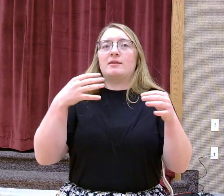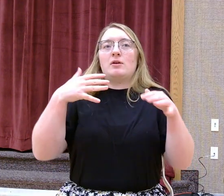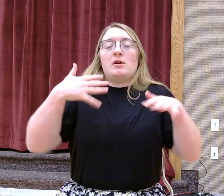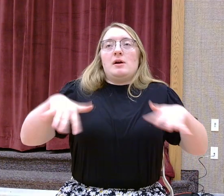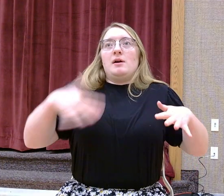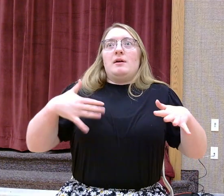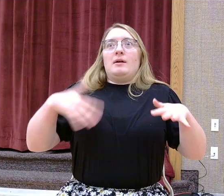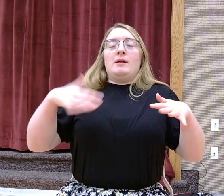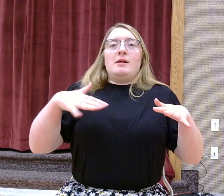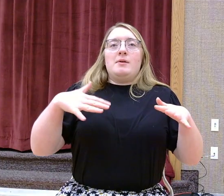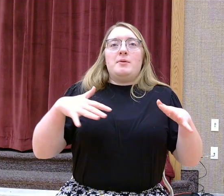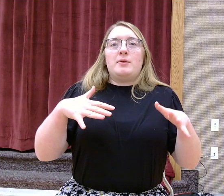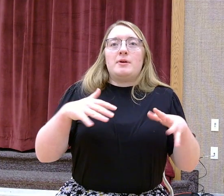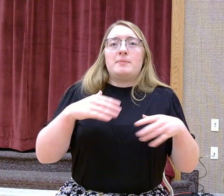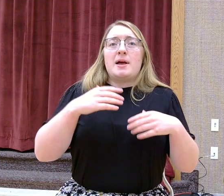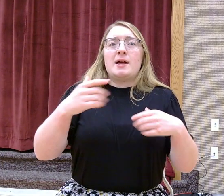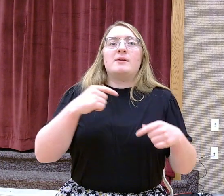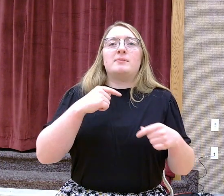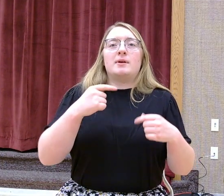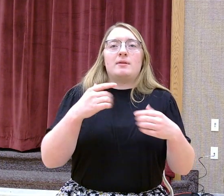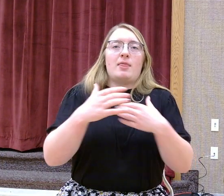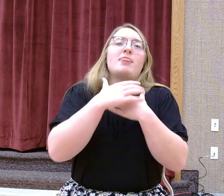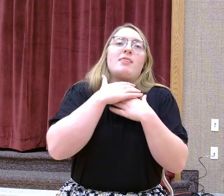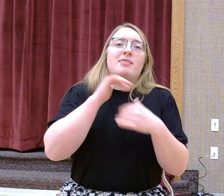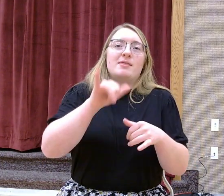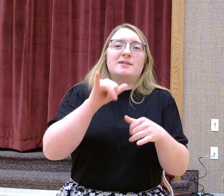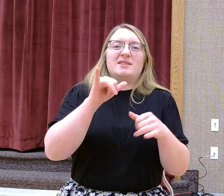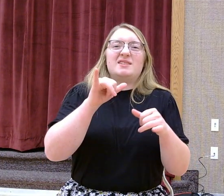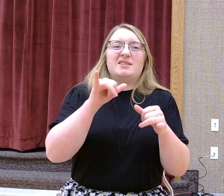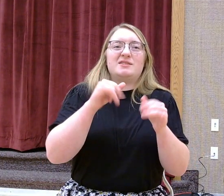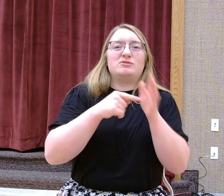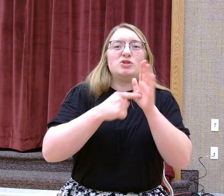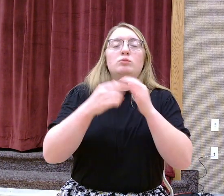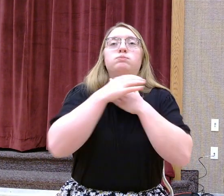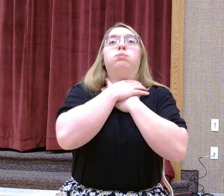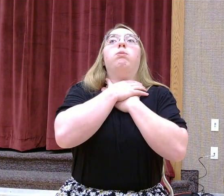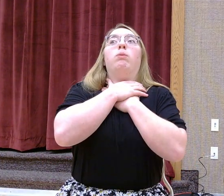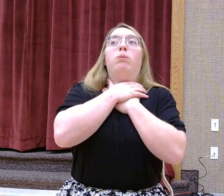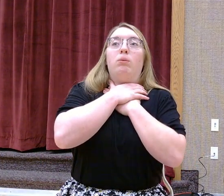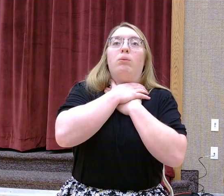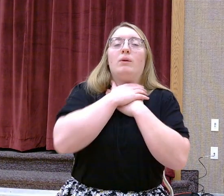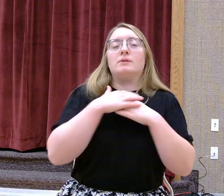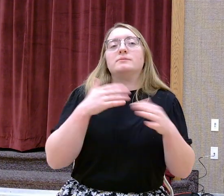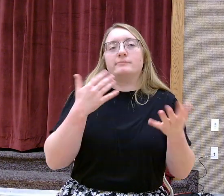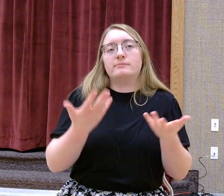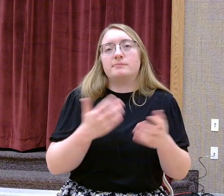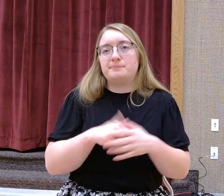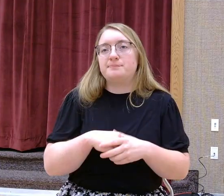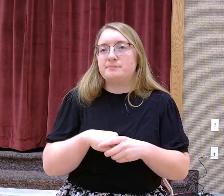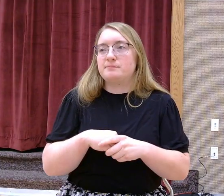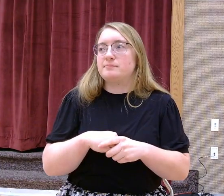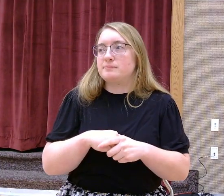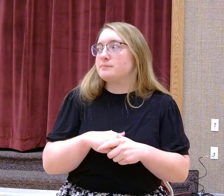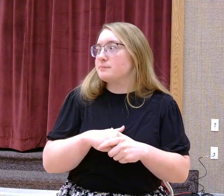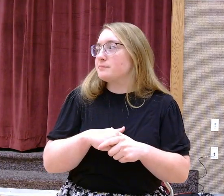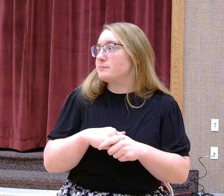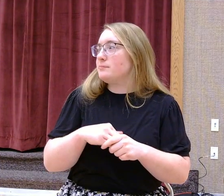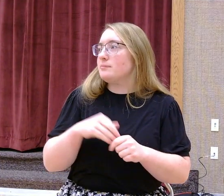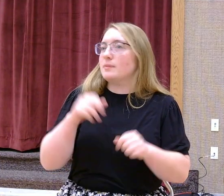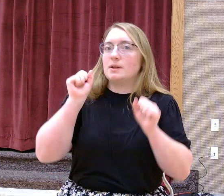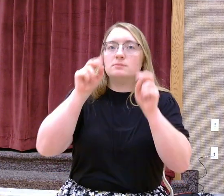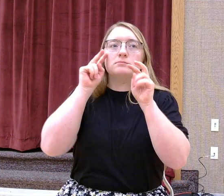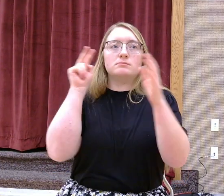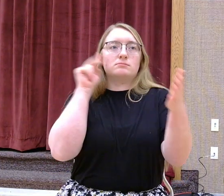on. Holding throat with 2 hands obviously is the universal sign that you're choking. So good. That's good advice for you guys as well.